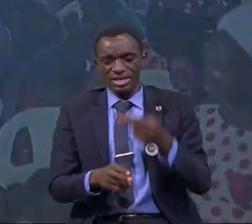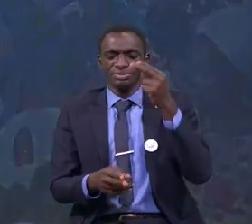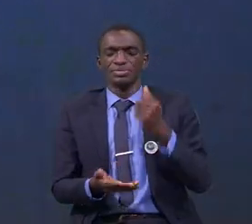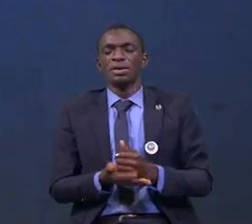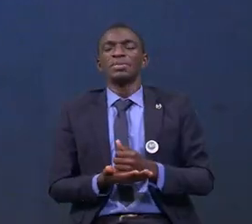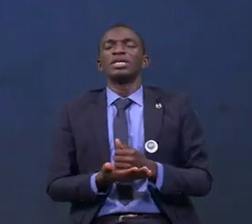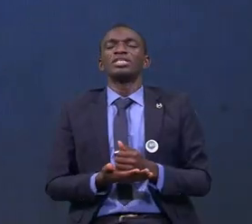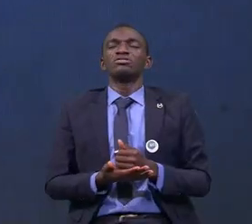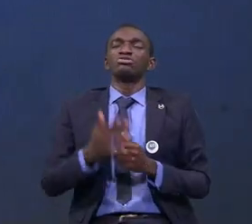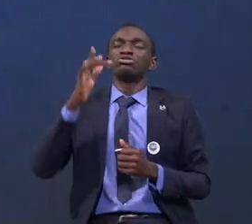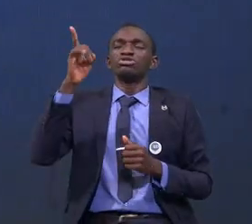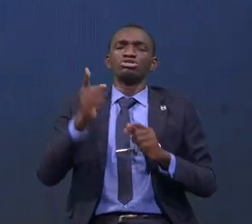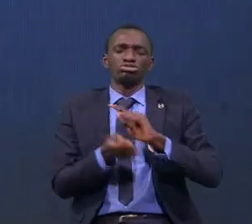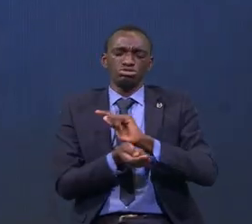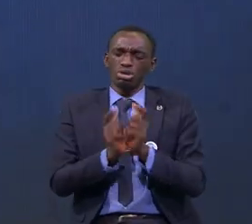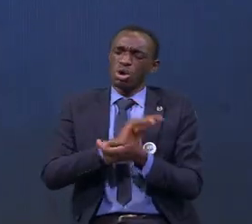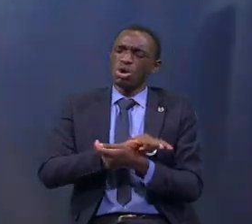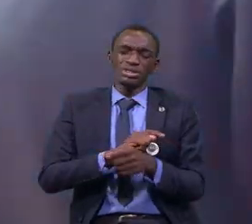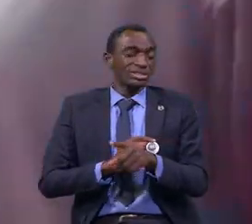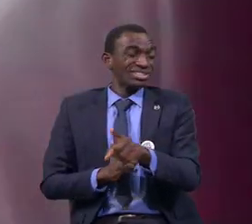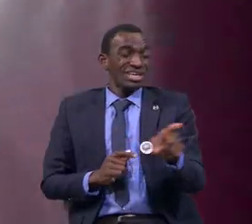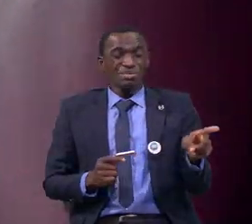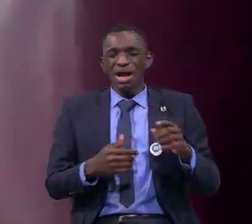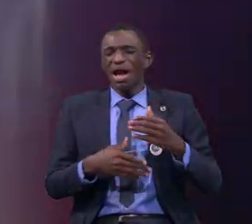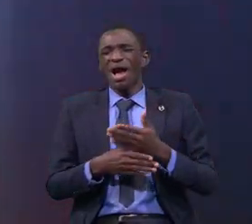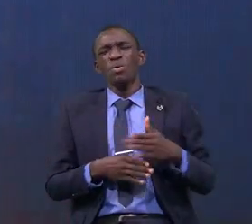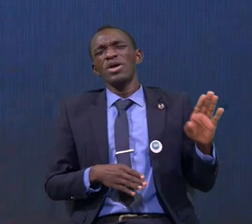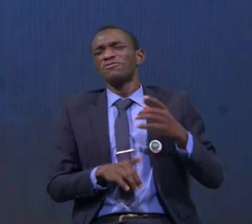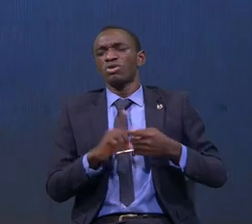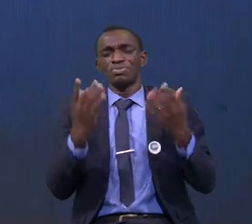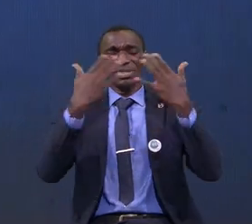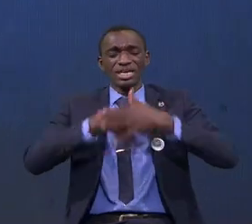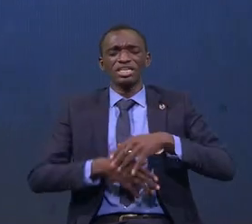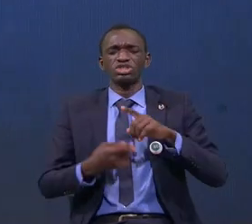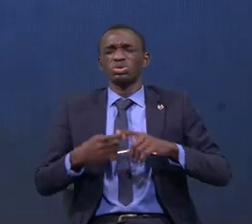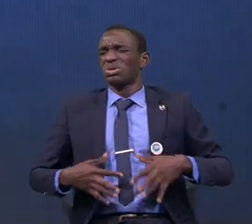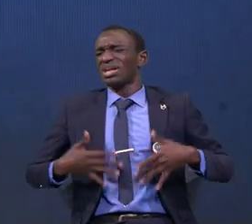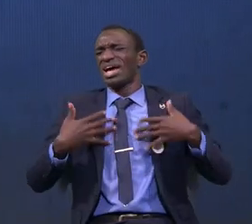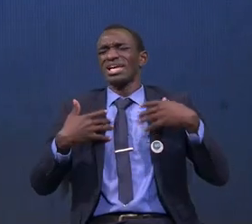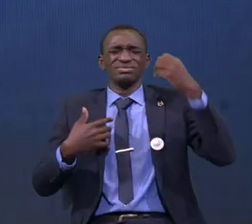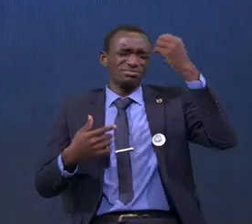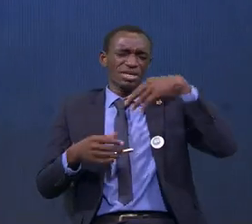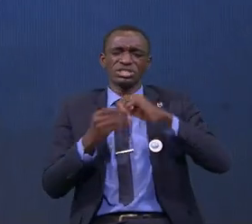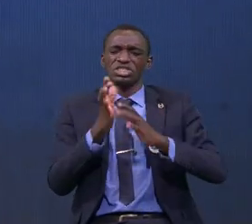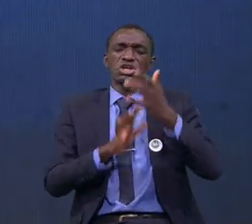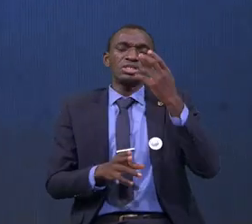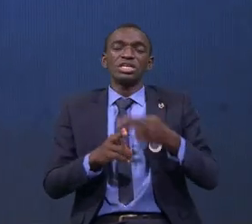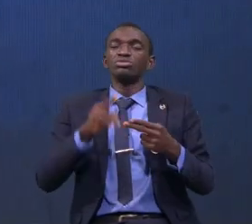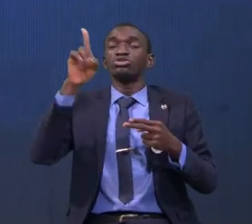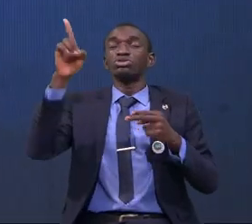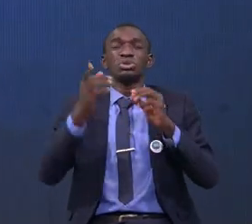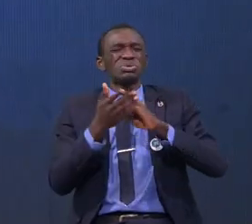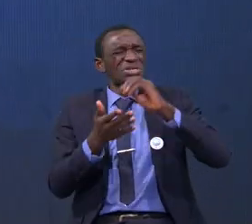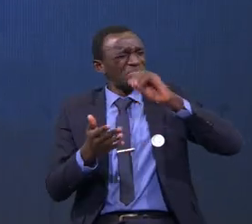Turn them away from darkness to light. Take the confusion and the condemnation away.